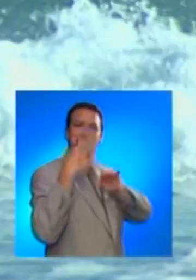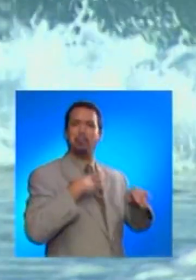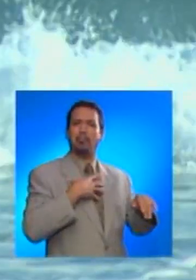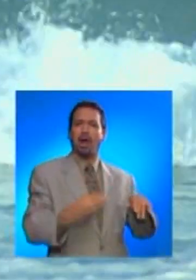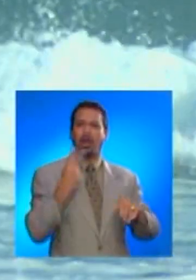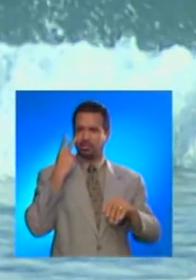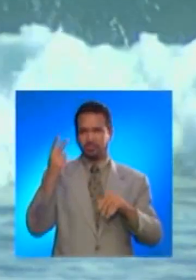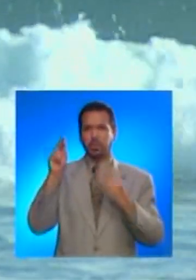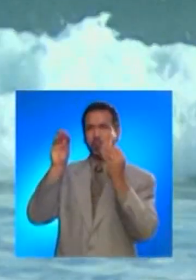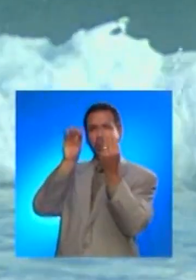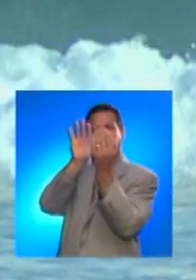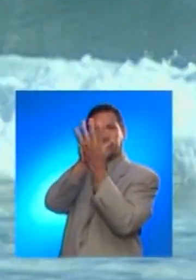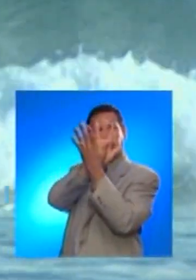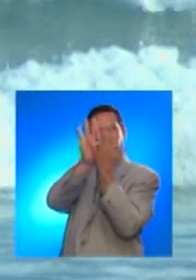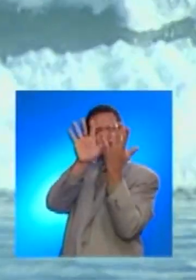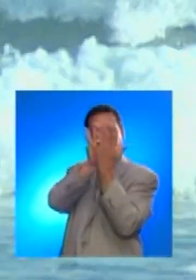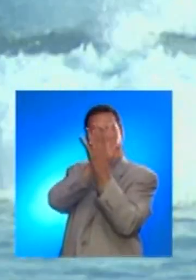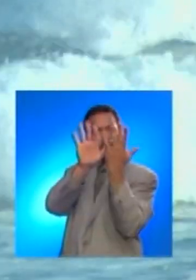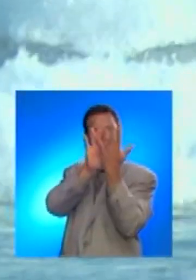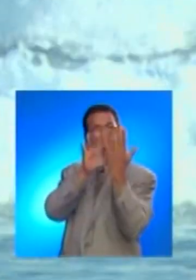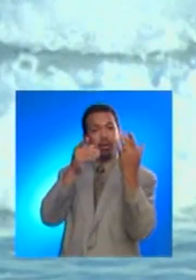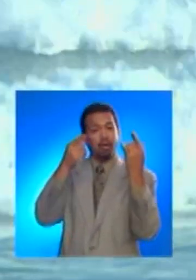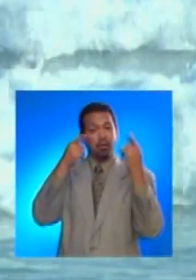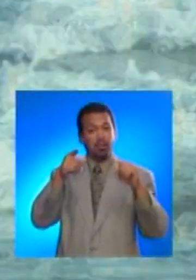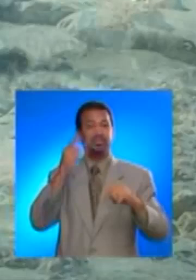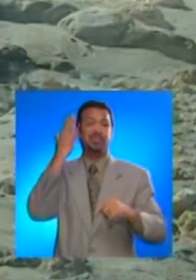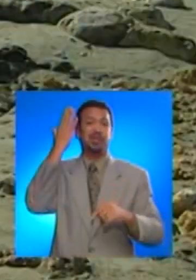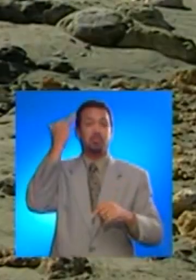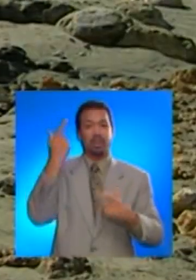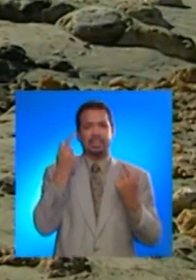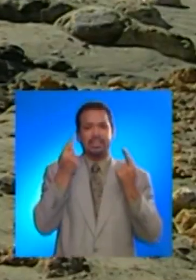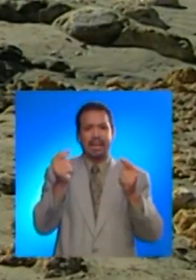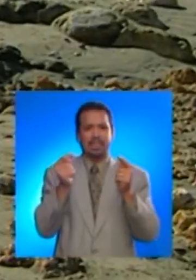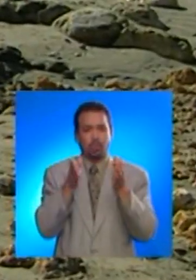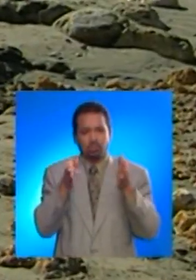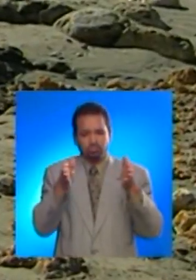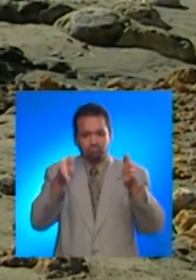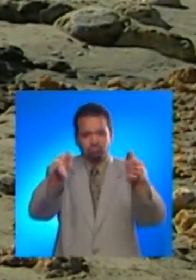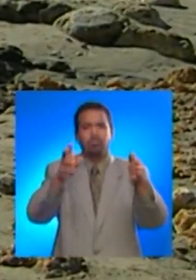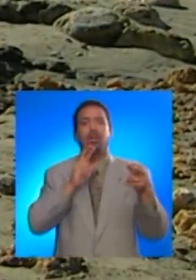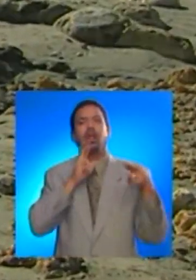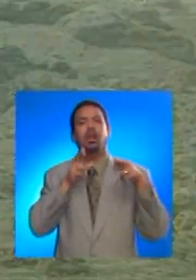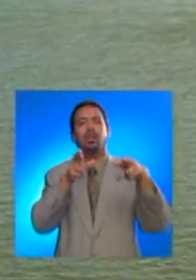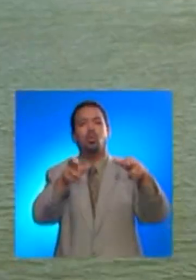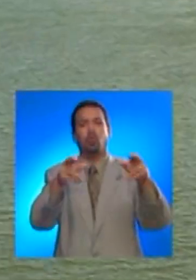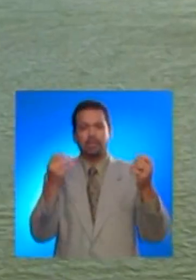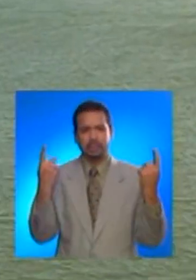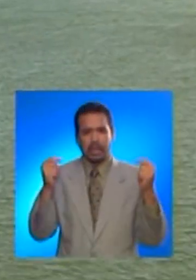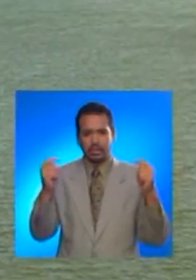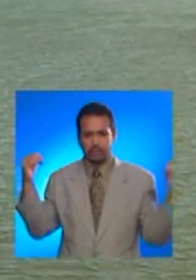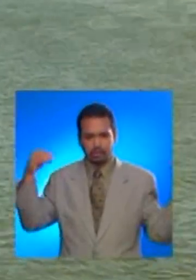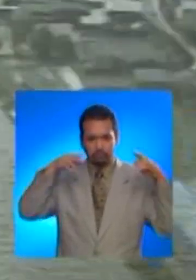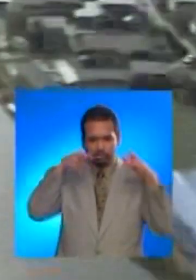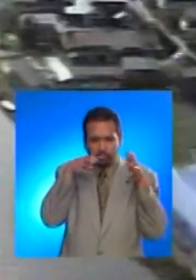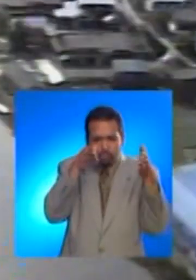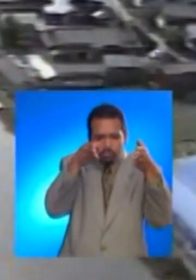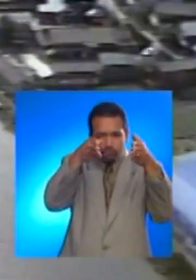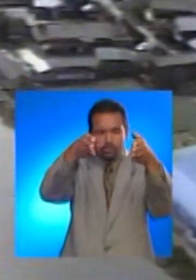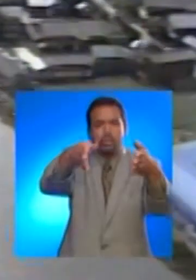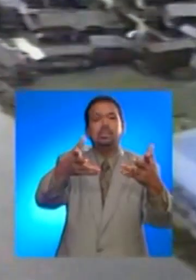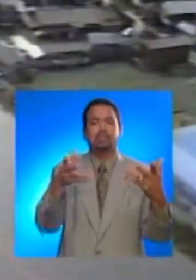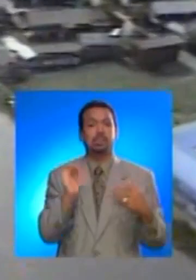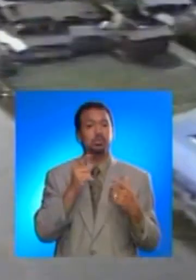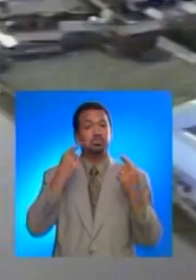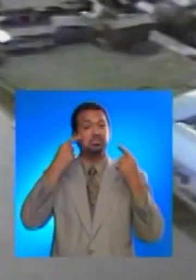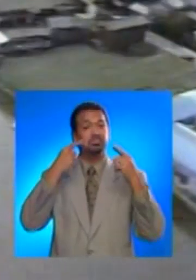breakwater. This usually happens when a tsunami enters channels, river mouths, bays, and harbors. This was